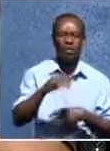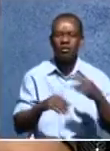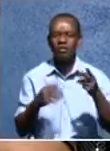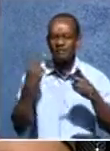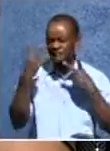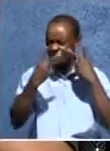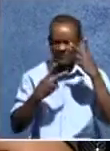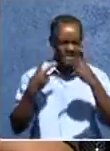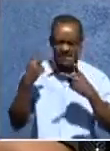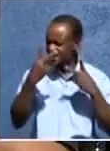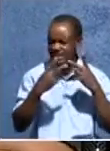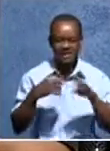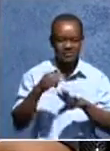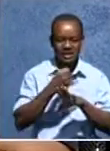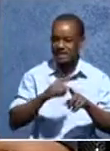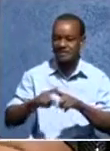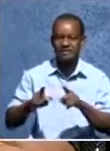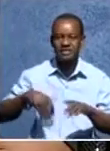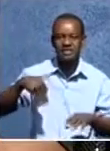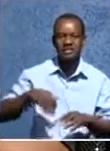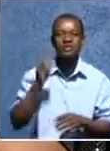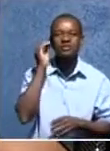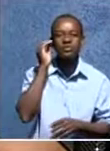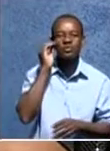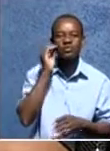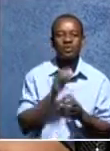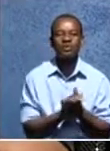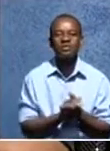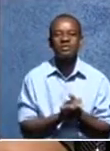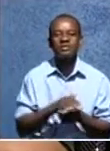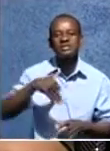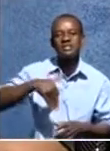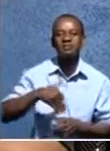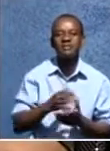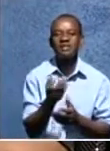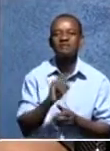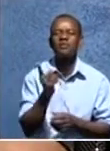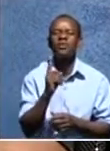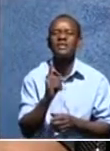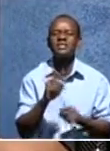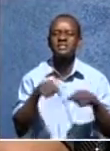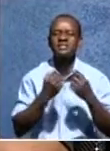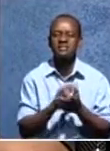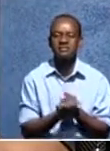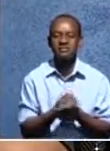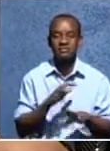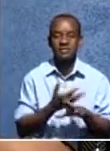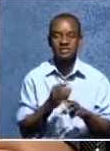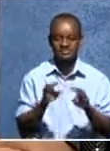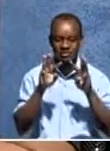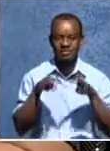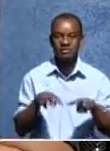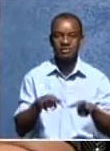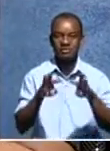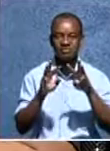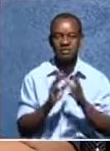And for example, Hosea, which speaks to Walvis Bay, is we've seen 24% increase. And that's again,